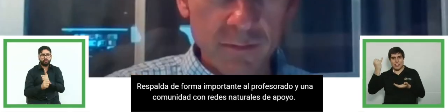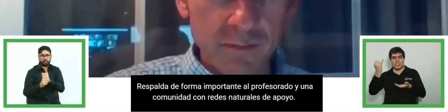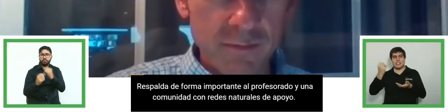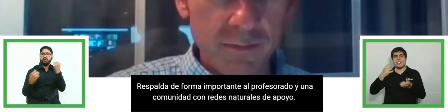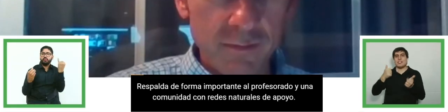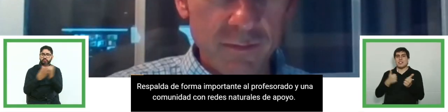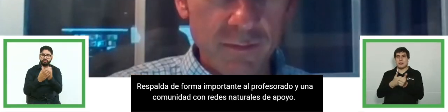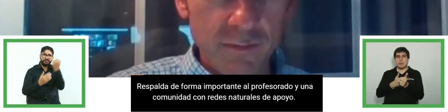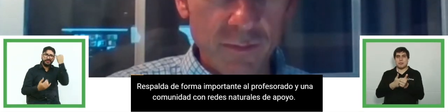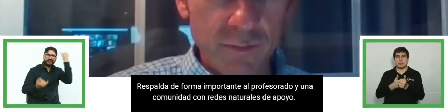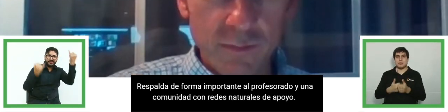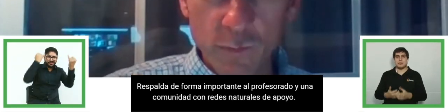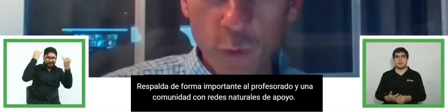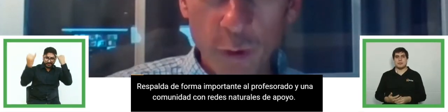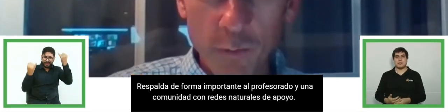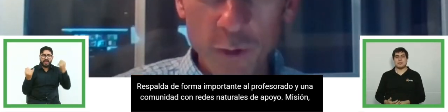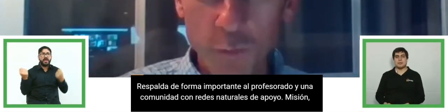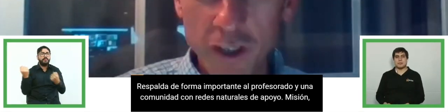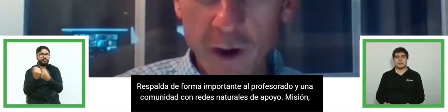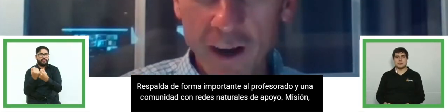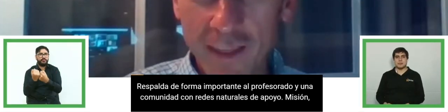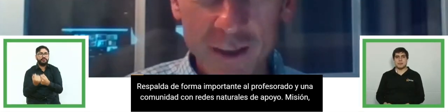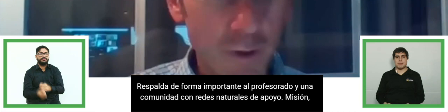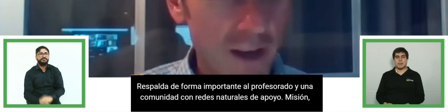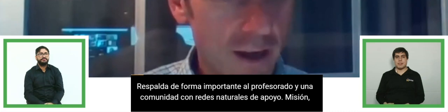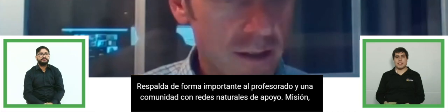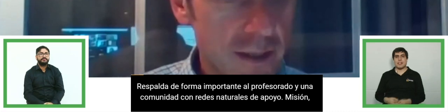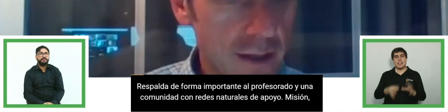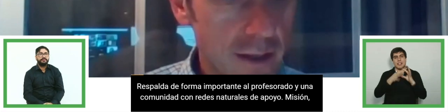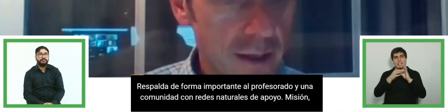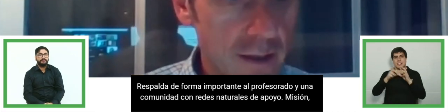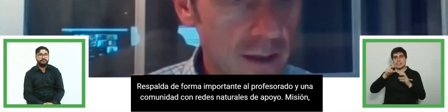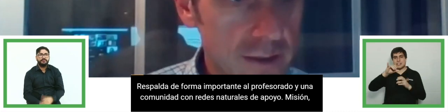Well, thank you very much, Pilar. Excellent presentation.